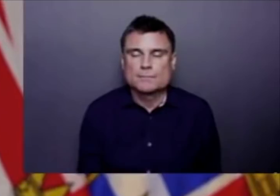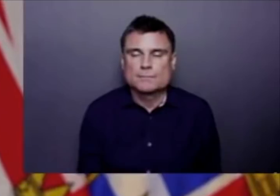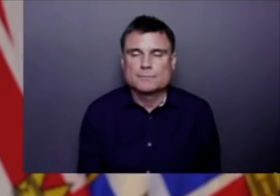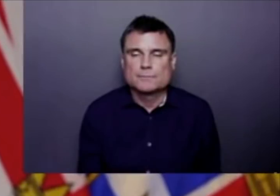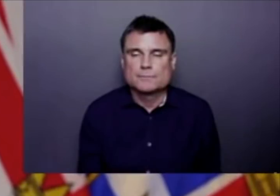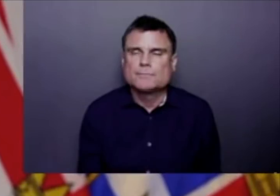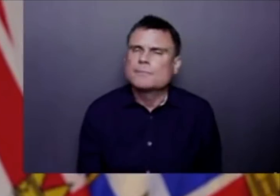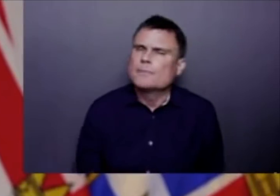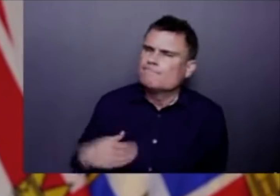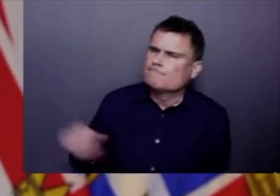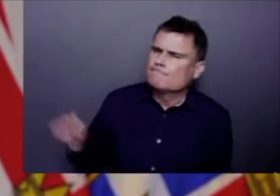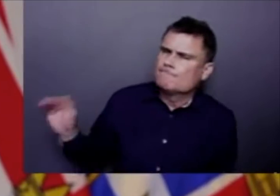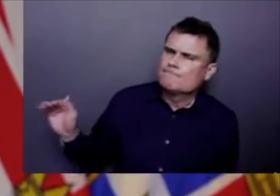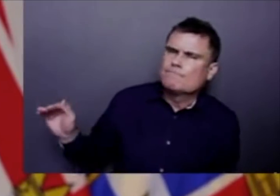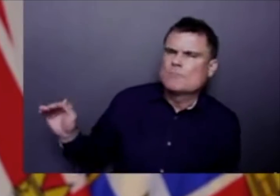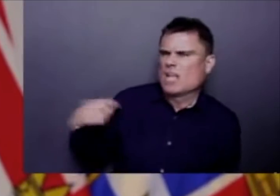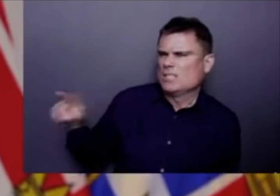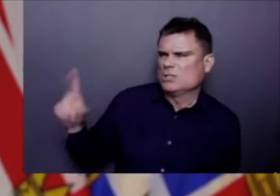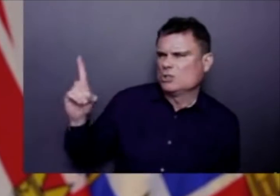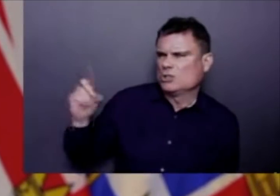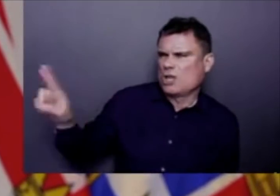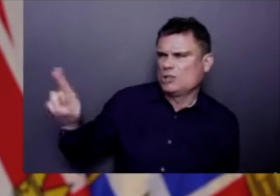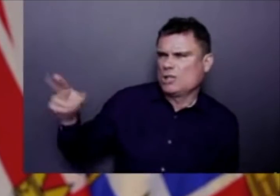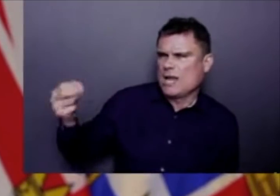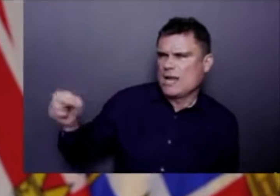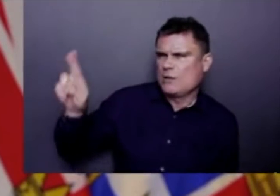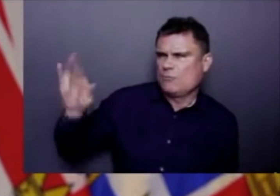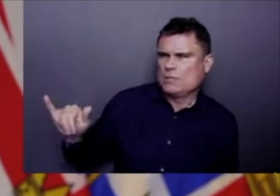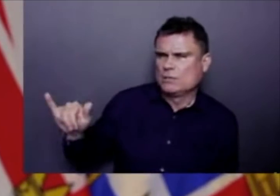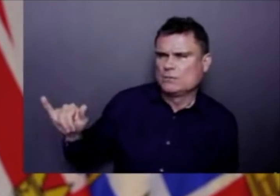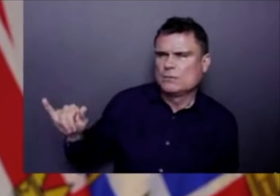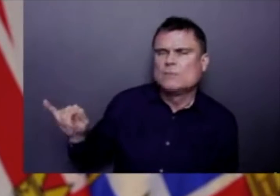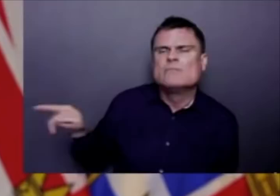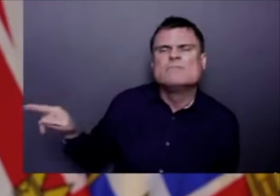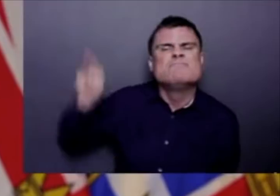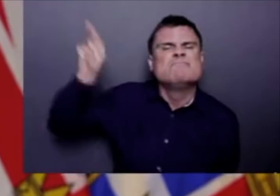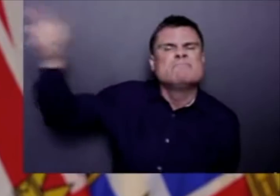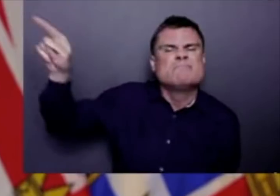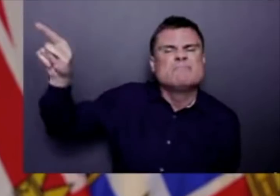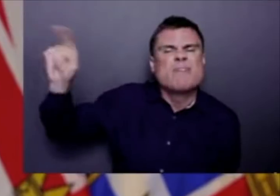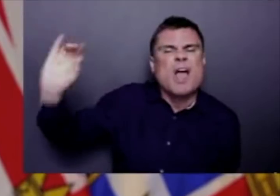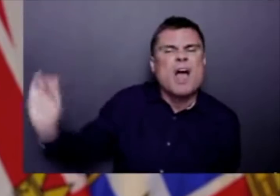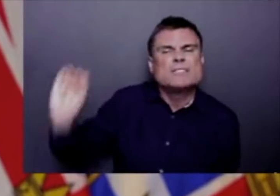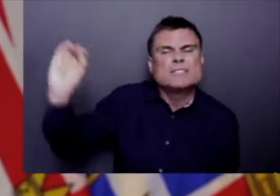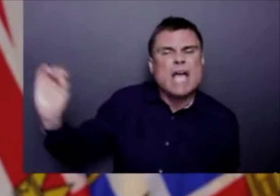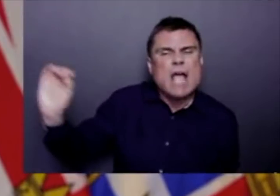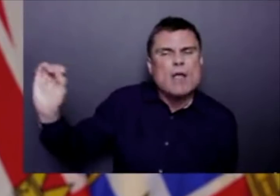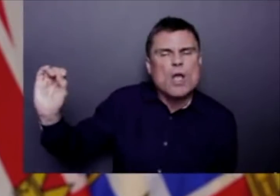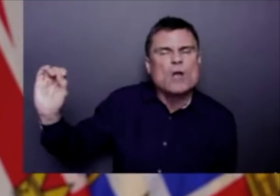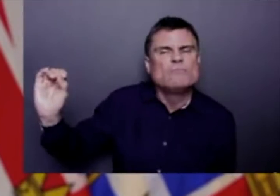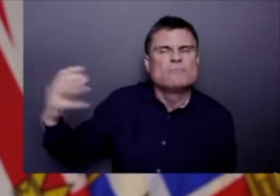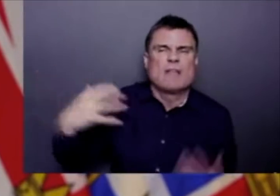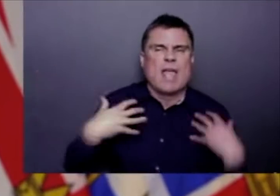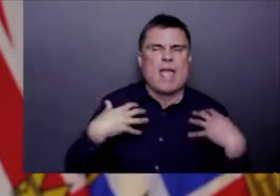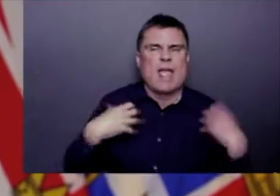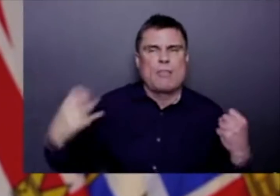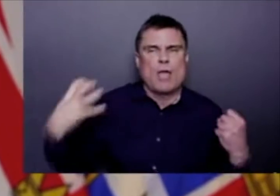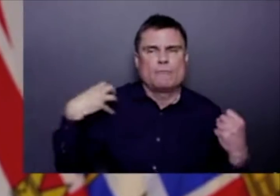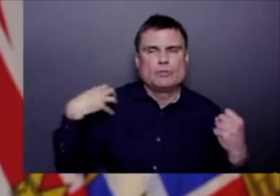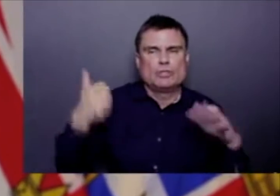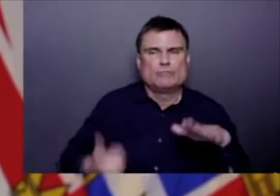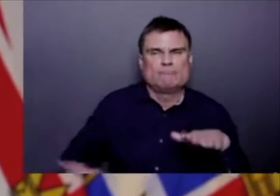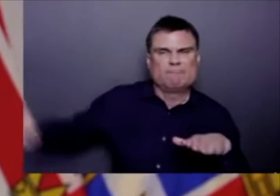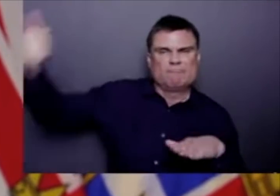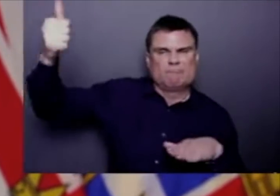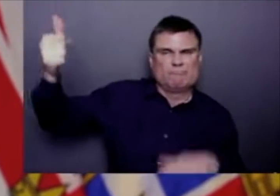Dr. Henry, earlier this morning, Dr. Hillier in Ontario apologized for closing down and minimizing